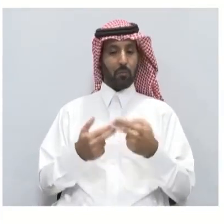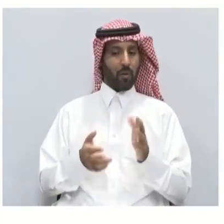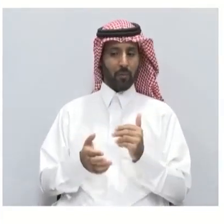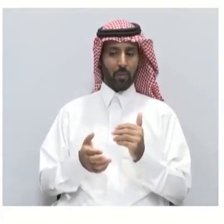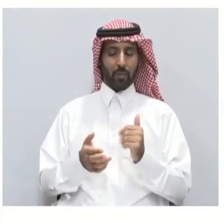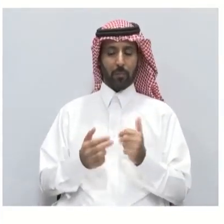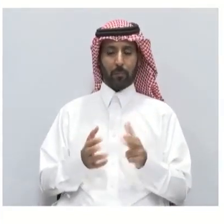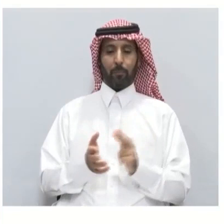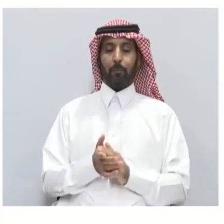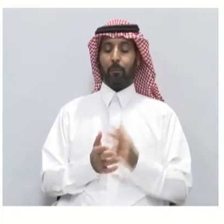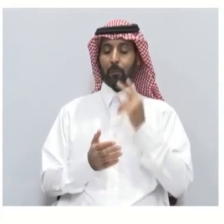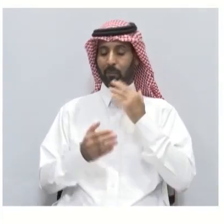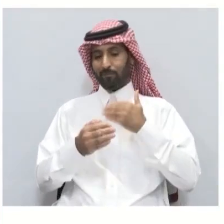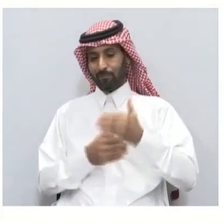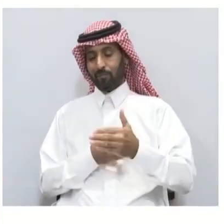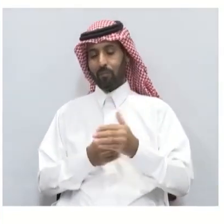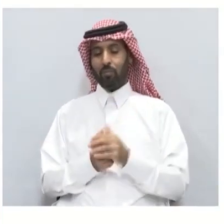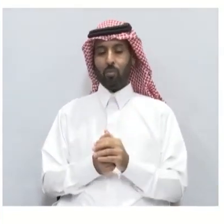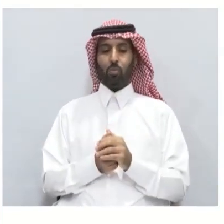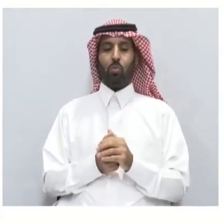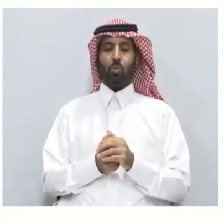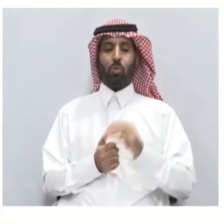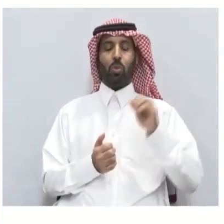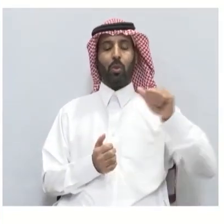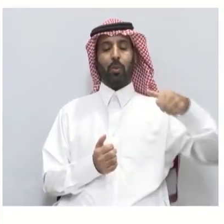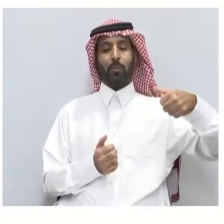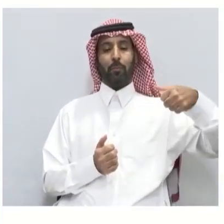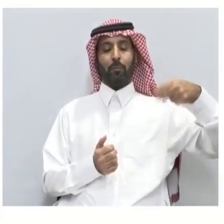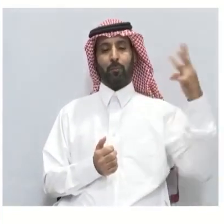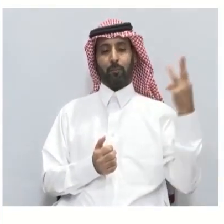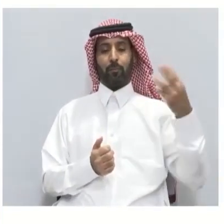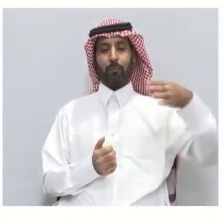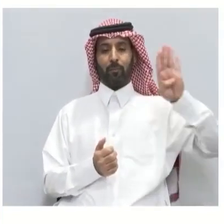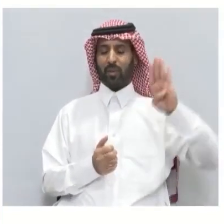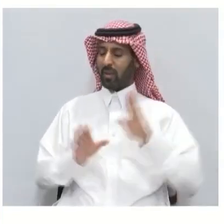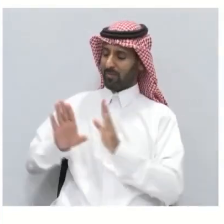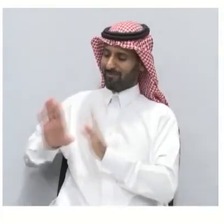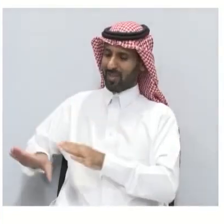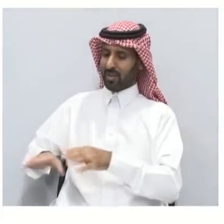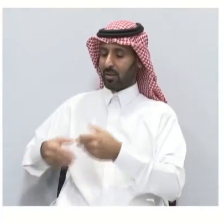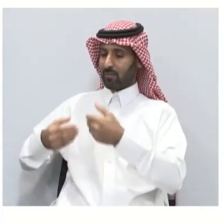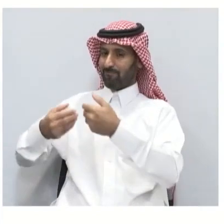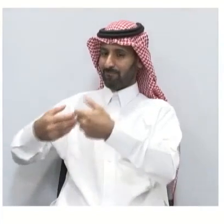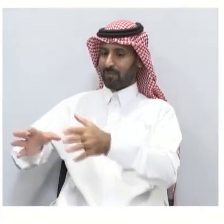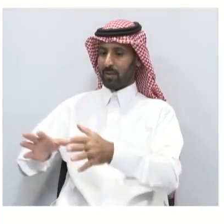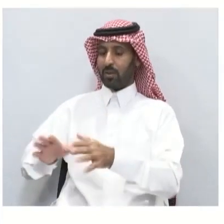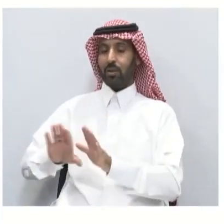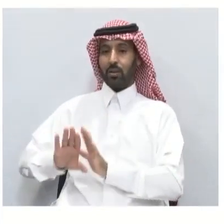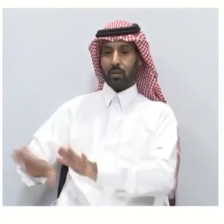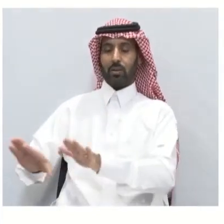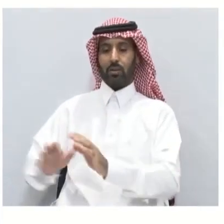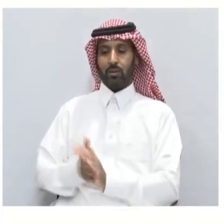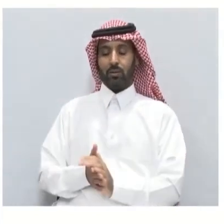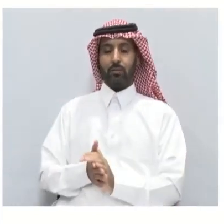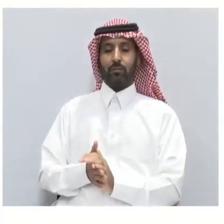permission. Abandon. You know the word abandon with B, to leave or give up something. To leave something is to